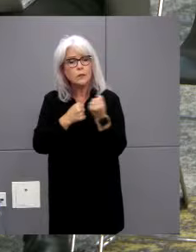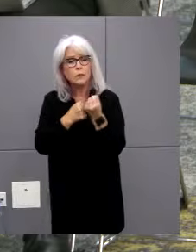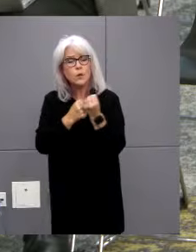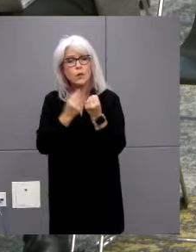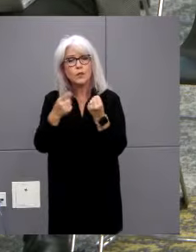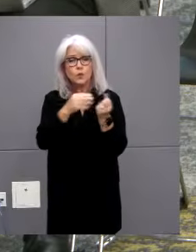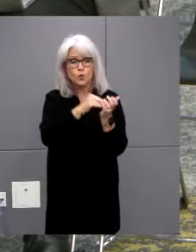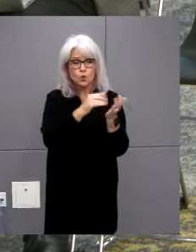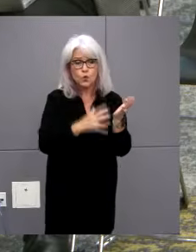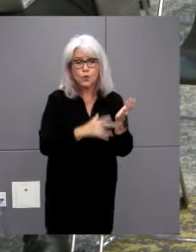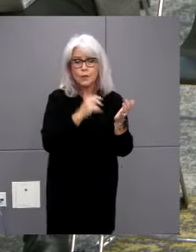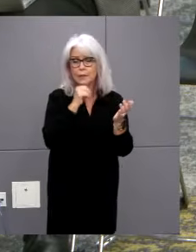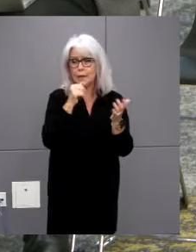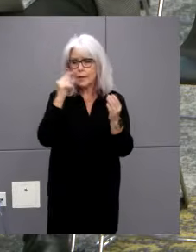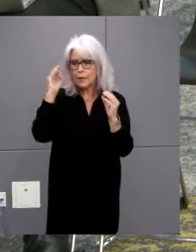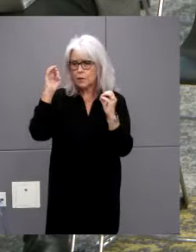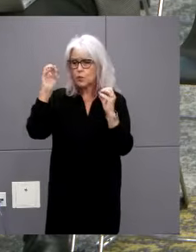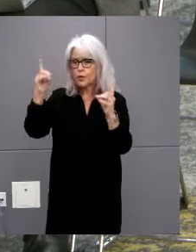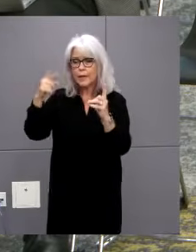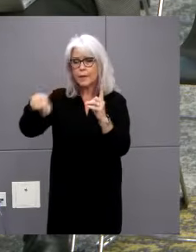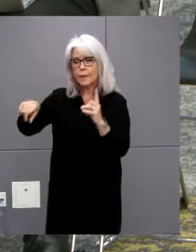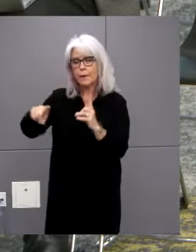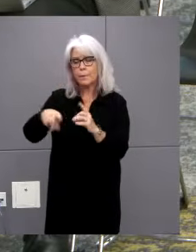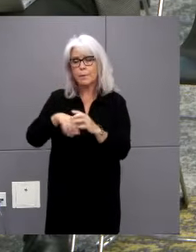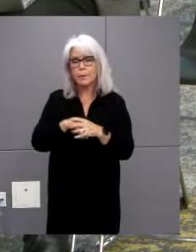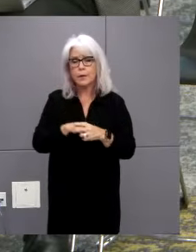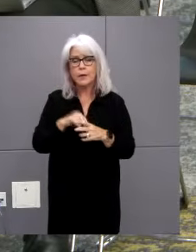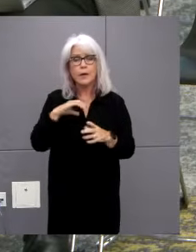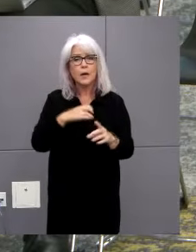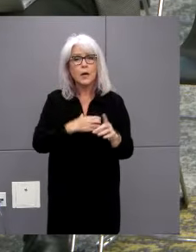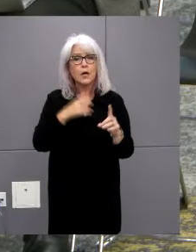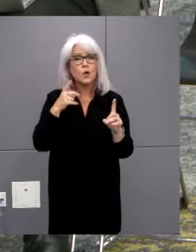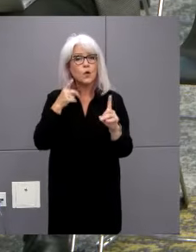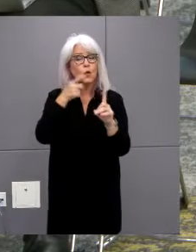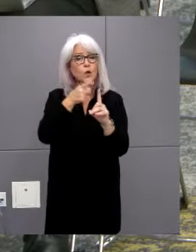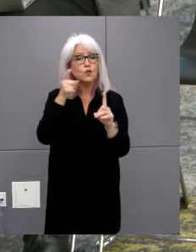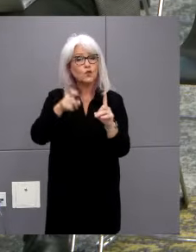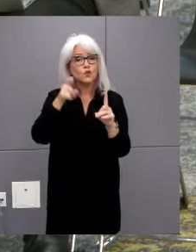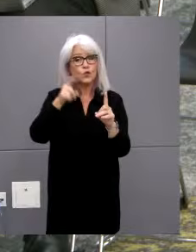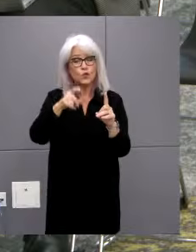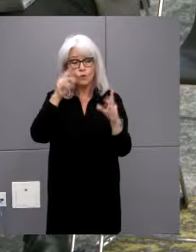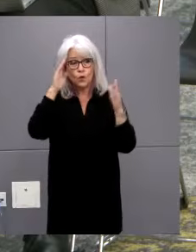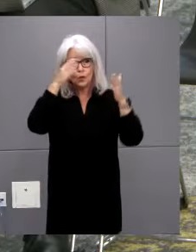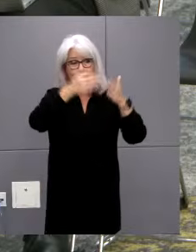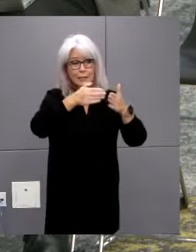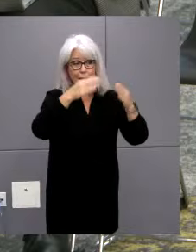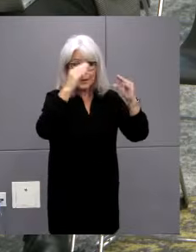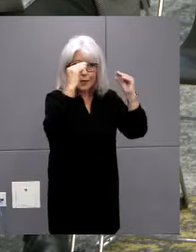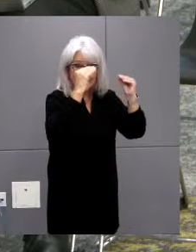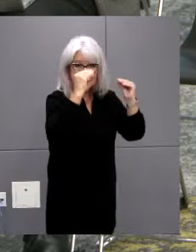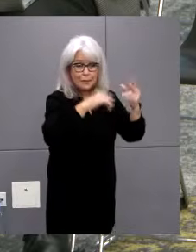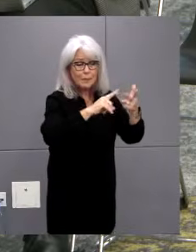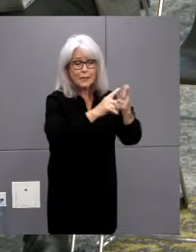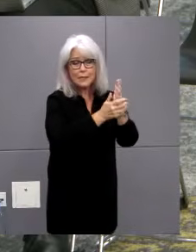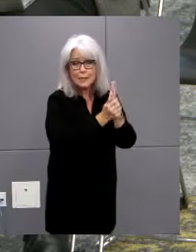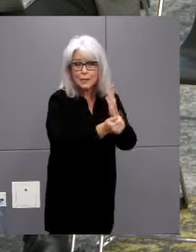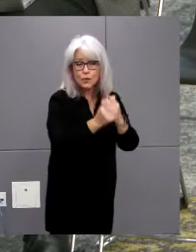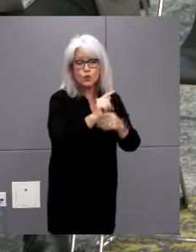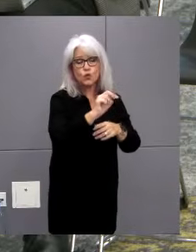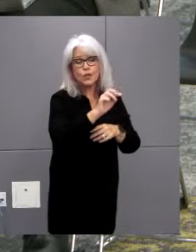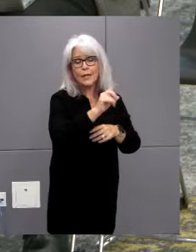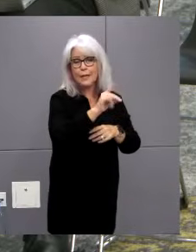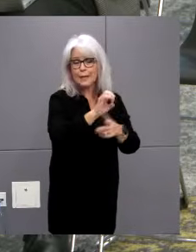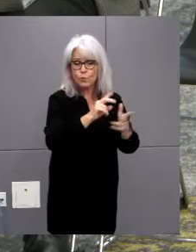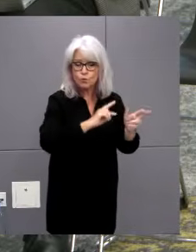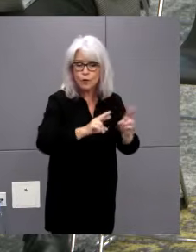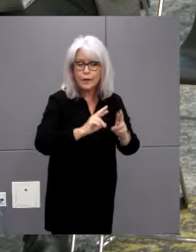than educate them. Our school should focus on academics, opportunities, skilled trades, leadership, and preparing young